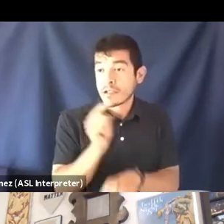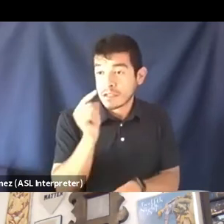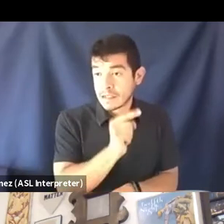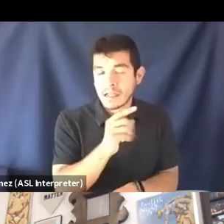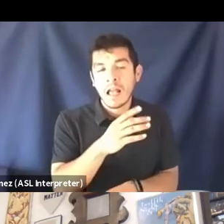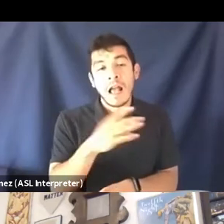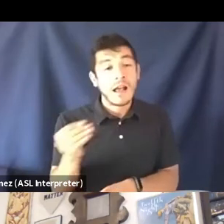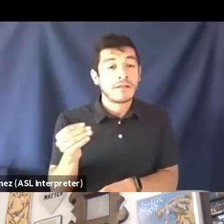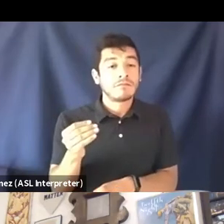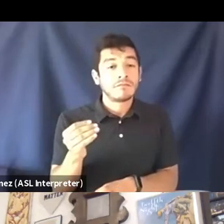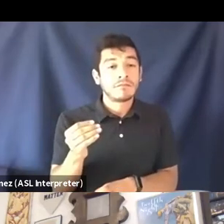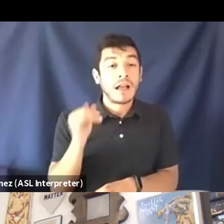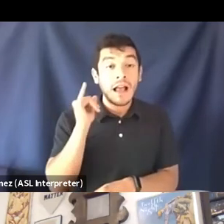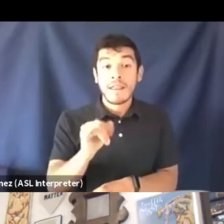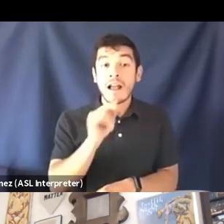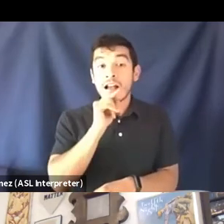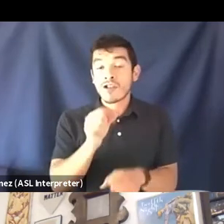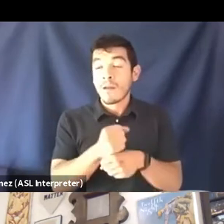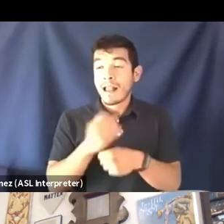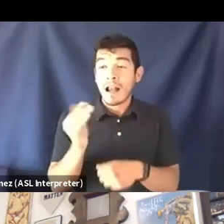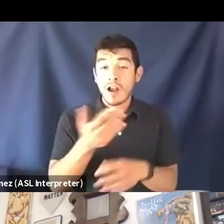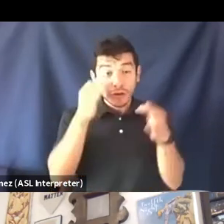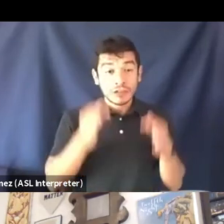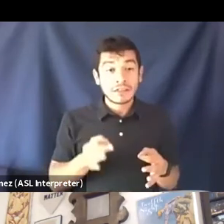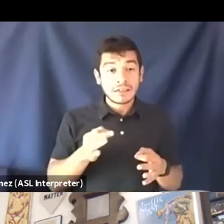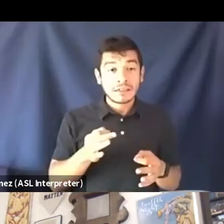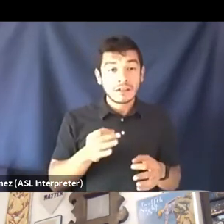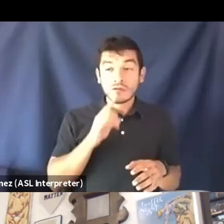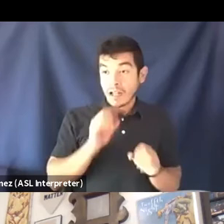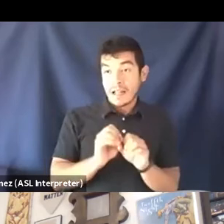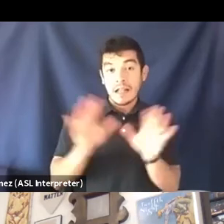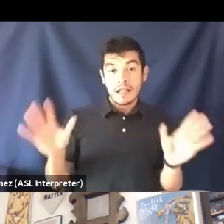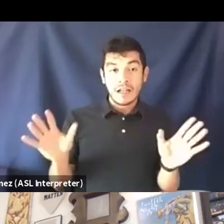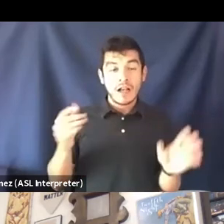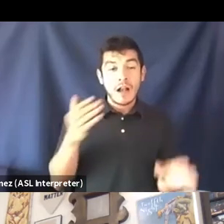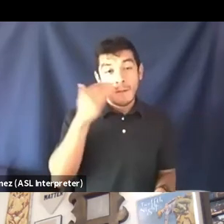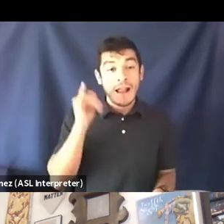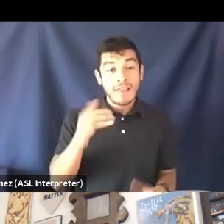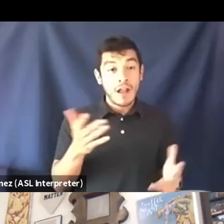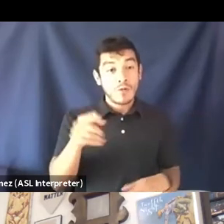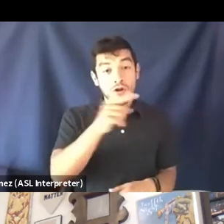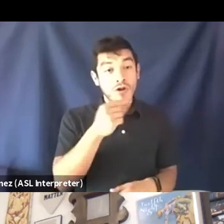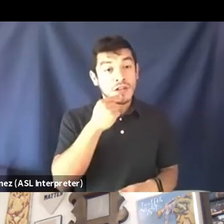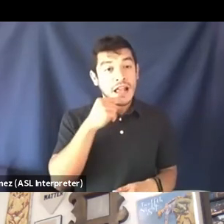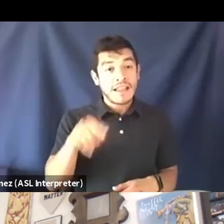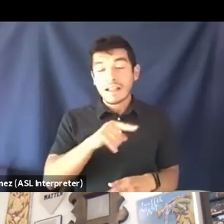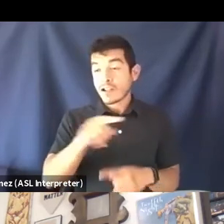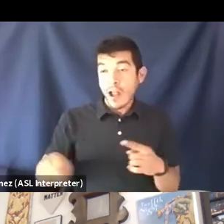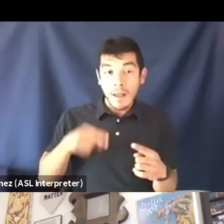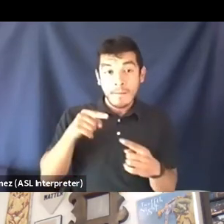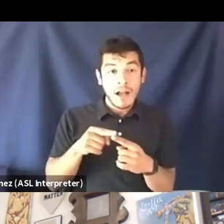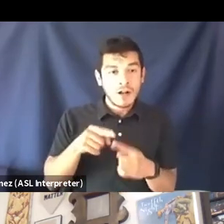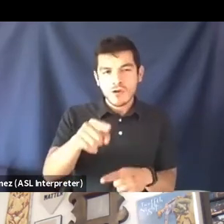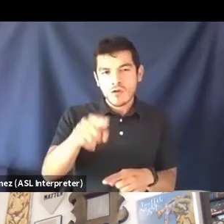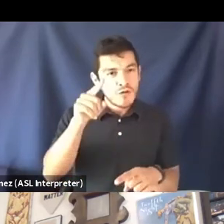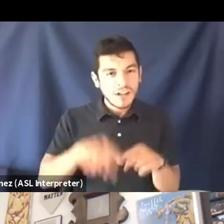so that actually made the decision-making process pretty clear, because if that's what you say this is all about, you then can't